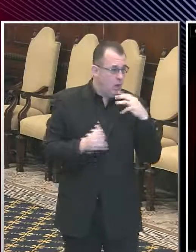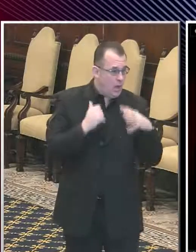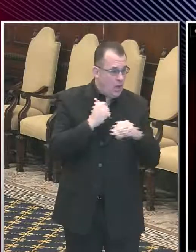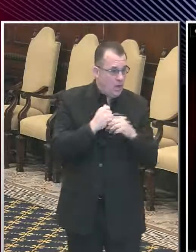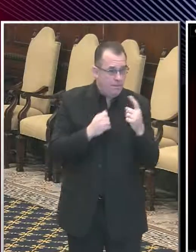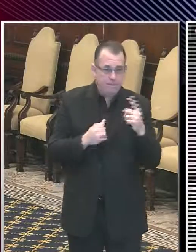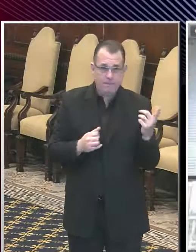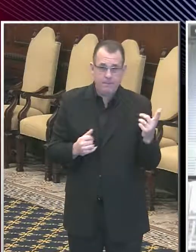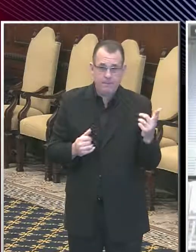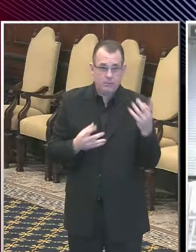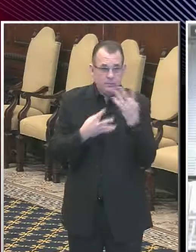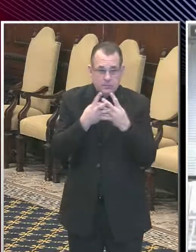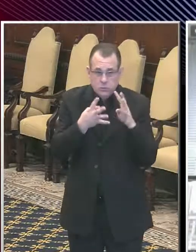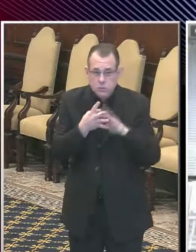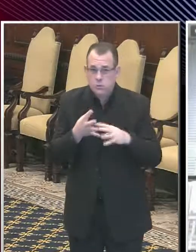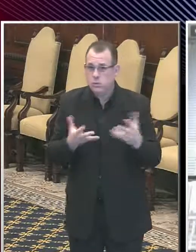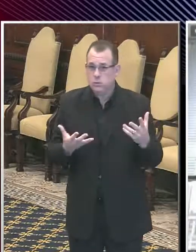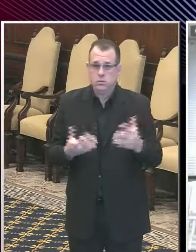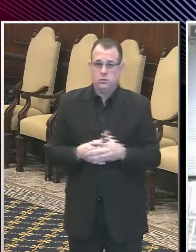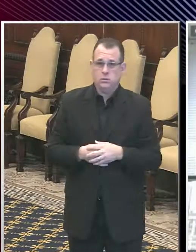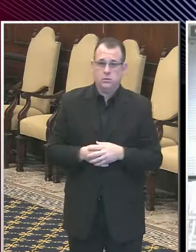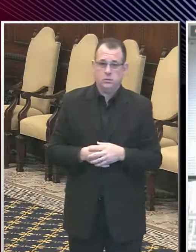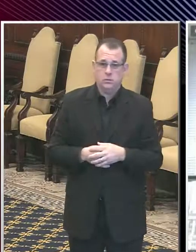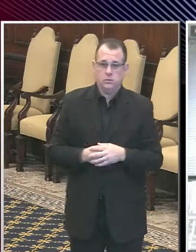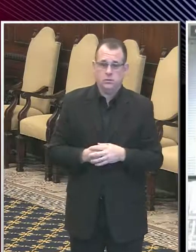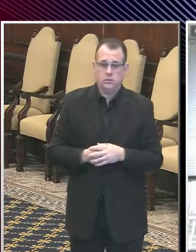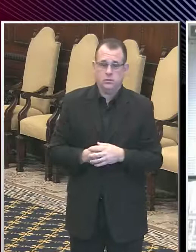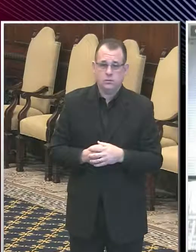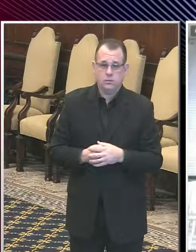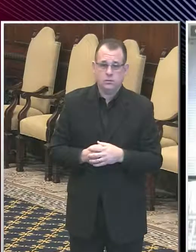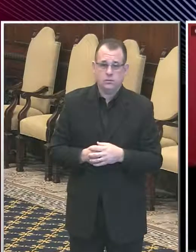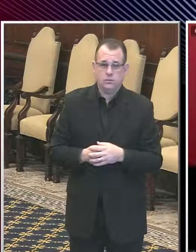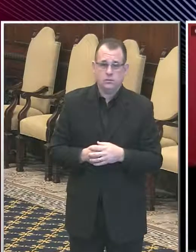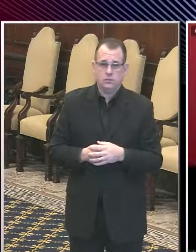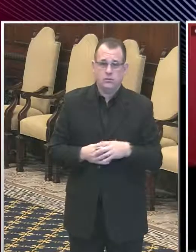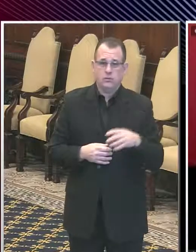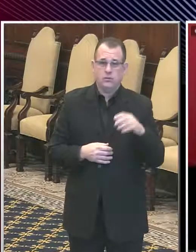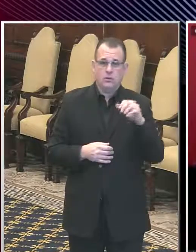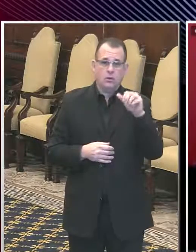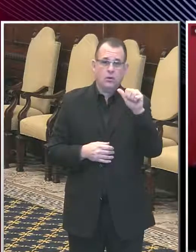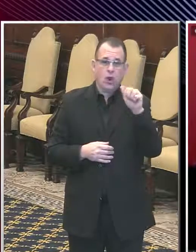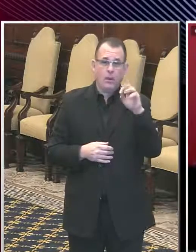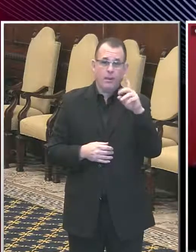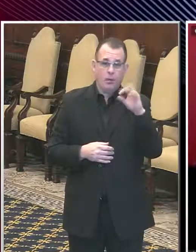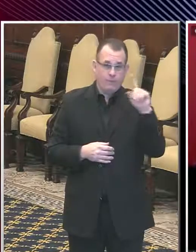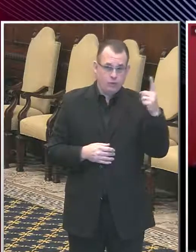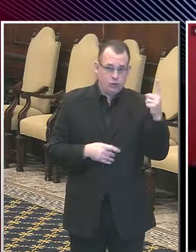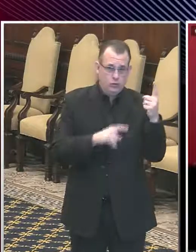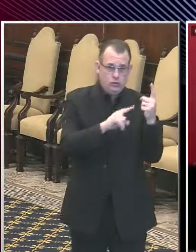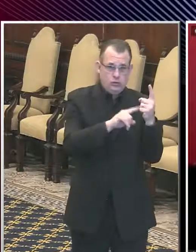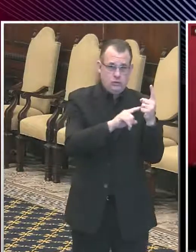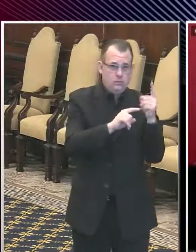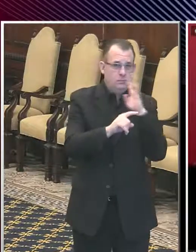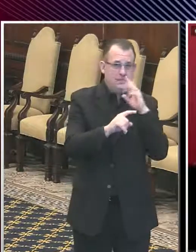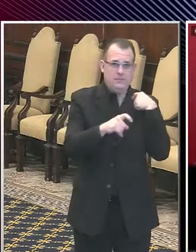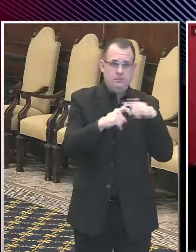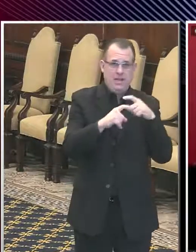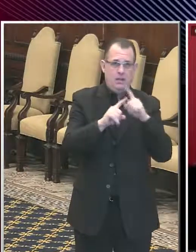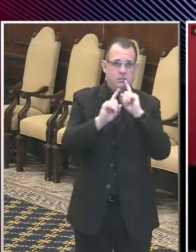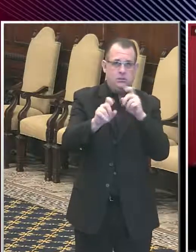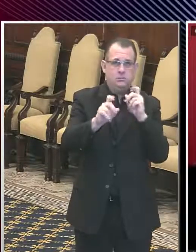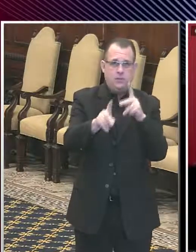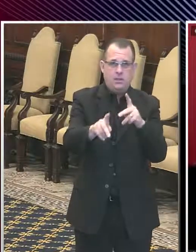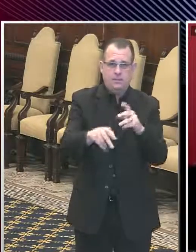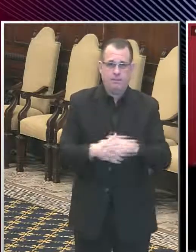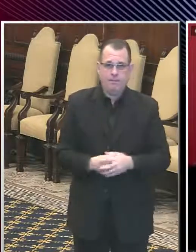scheduling. Armando, do you want to translate first, or do you want me to go? Thank you. I'll do this one first. Brian nos